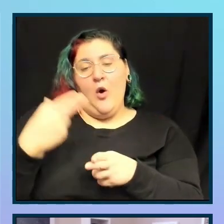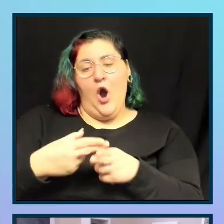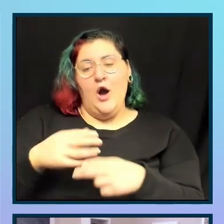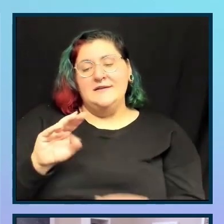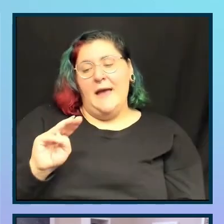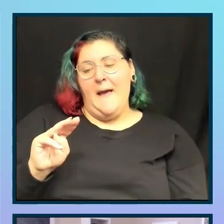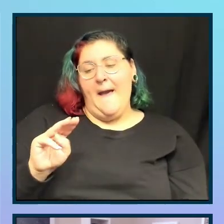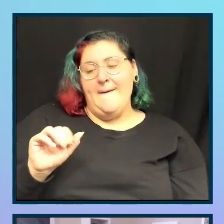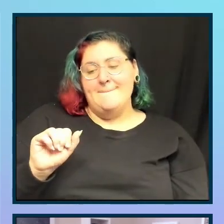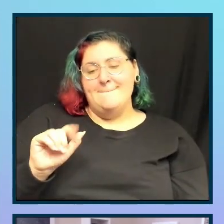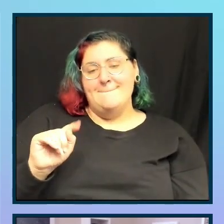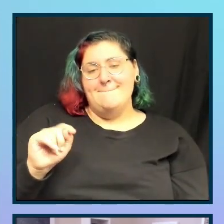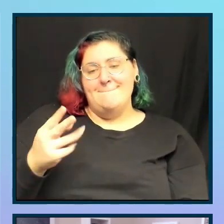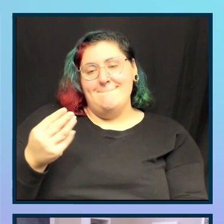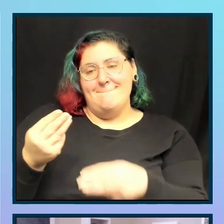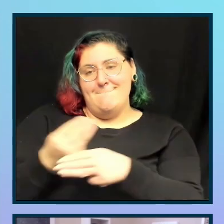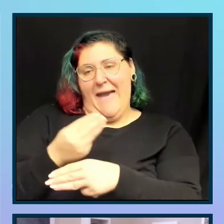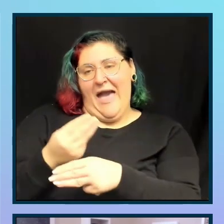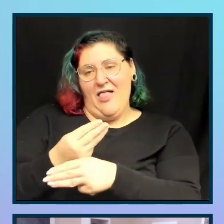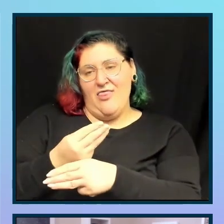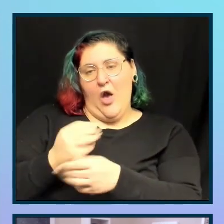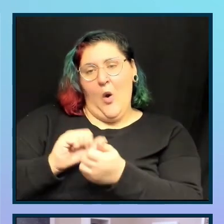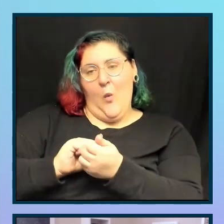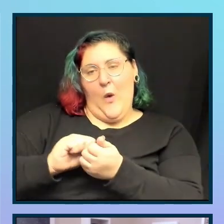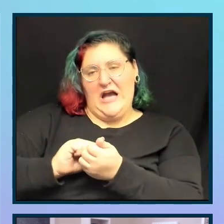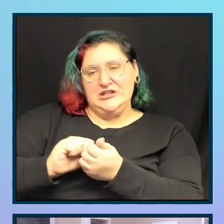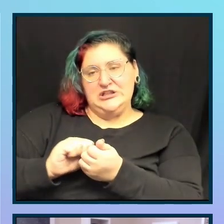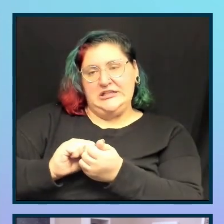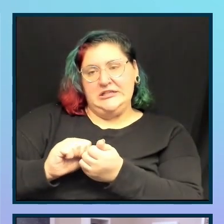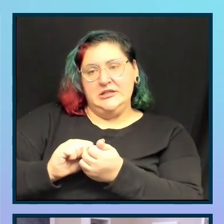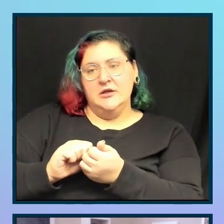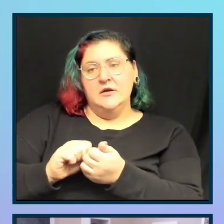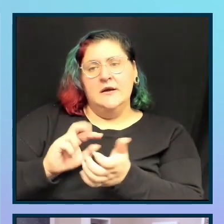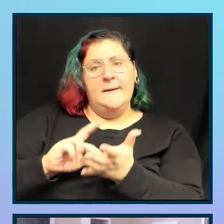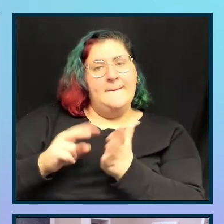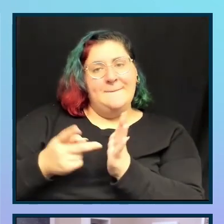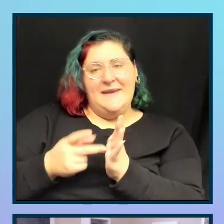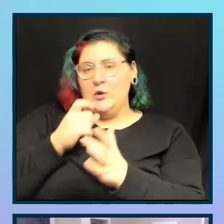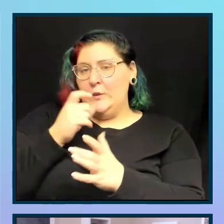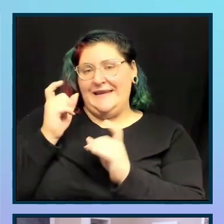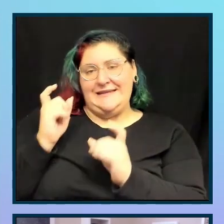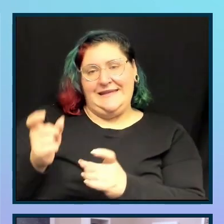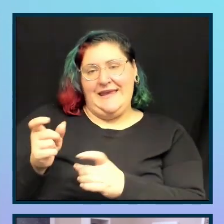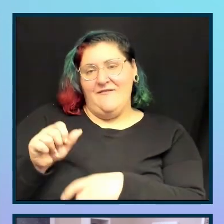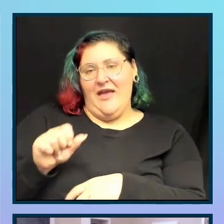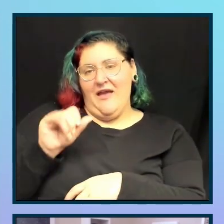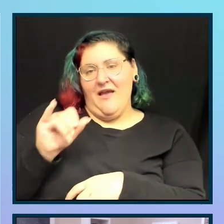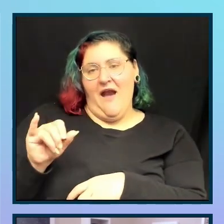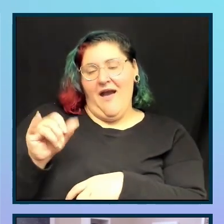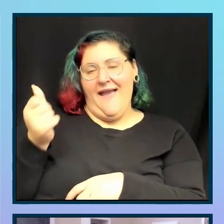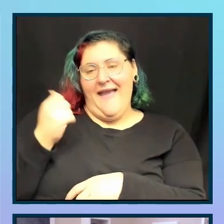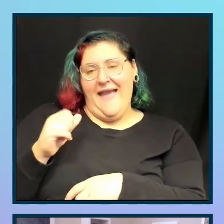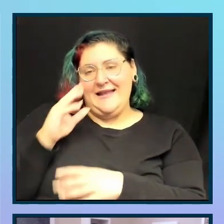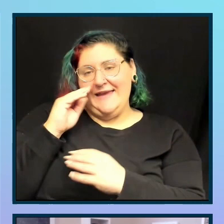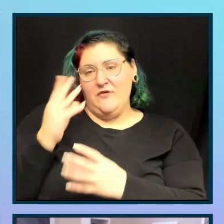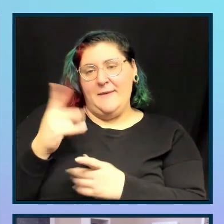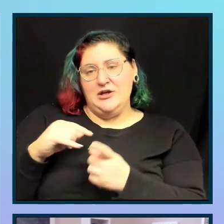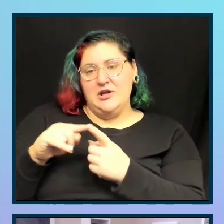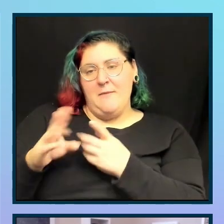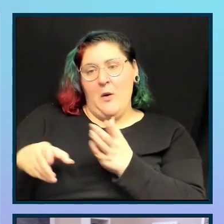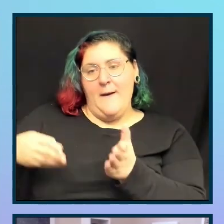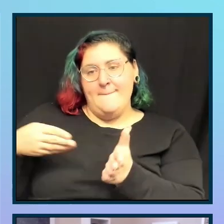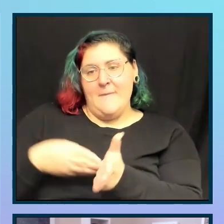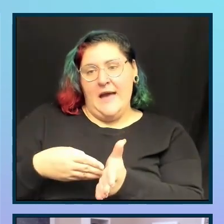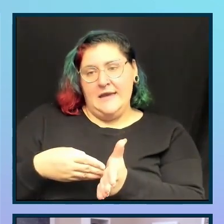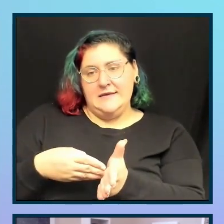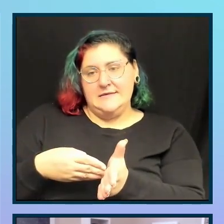And it is this idea that, oh, we didn't give the AI any data whatsoever about bias,